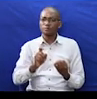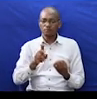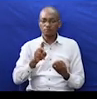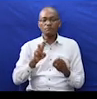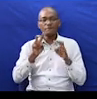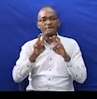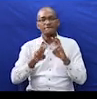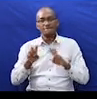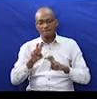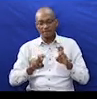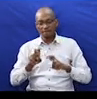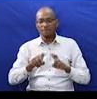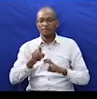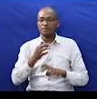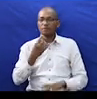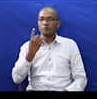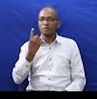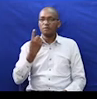one,